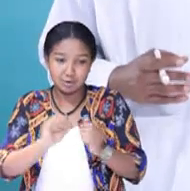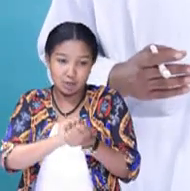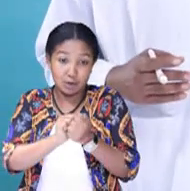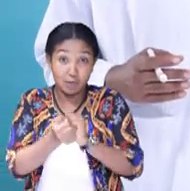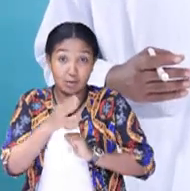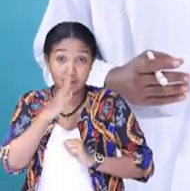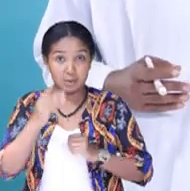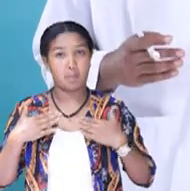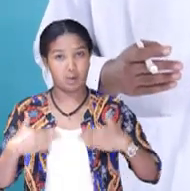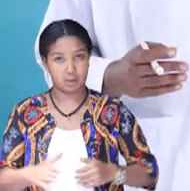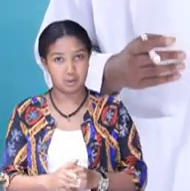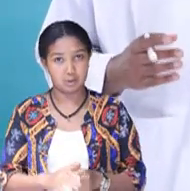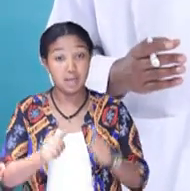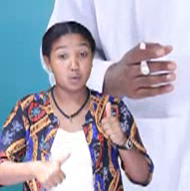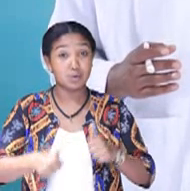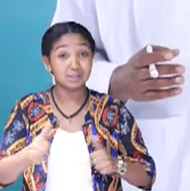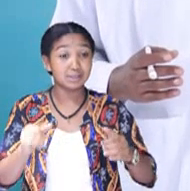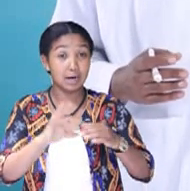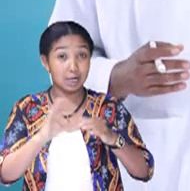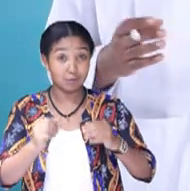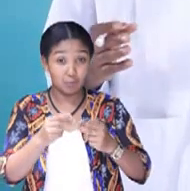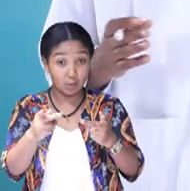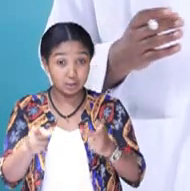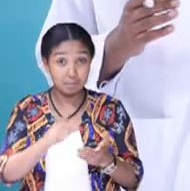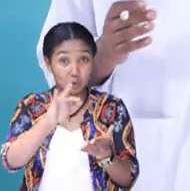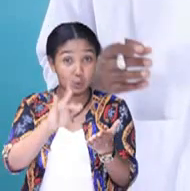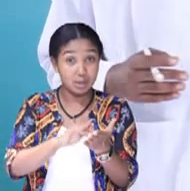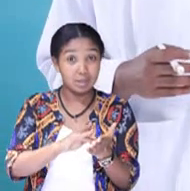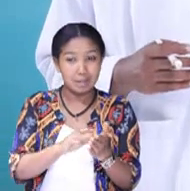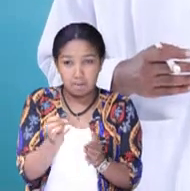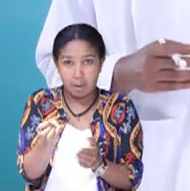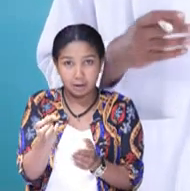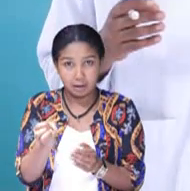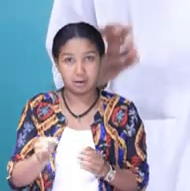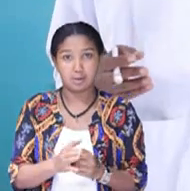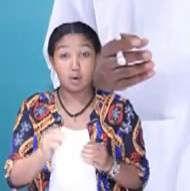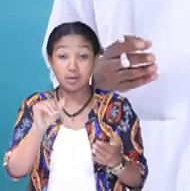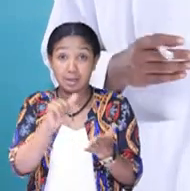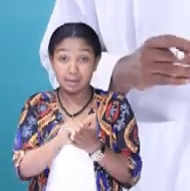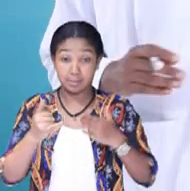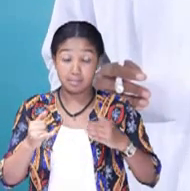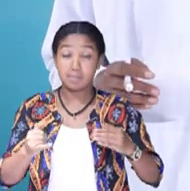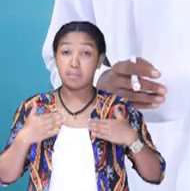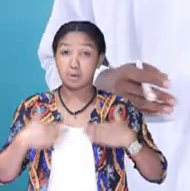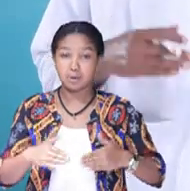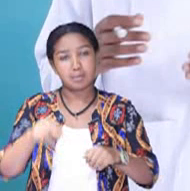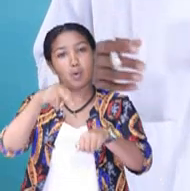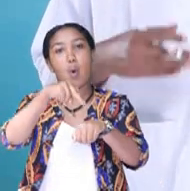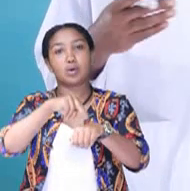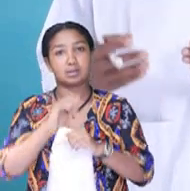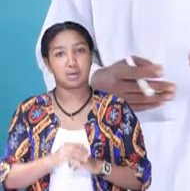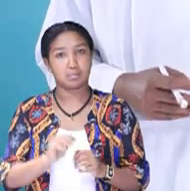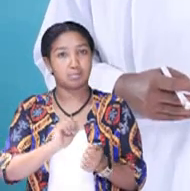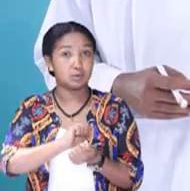non-deformable body, in which the relative position between the particles of that body remains constant